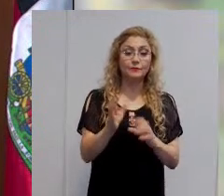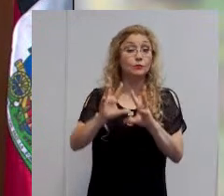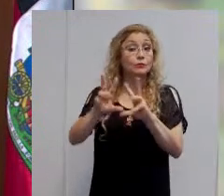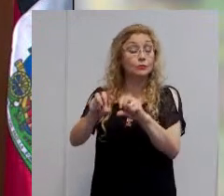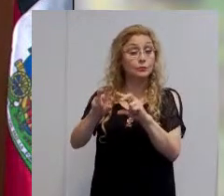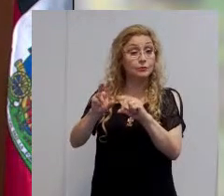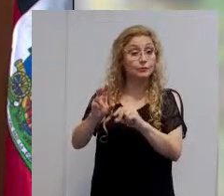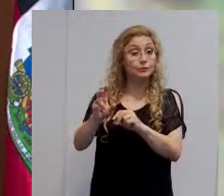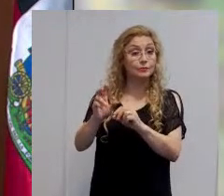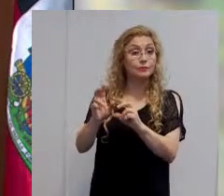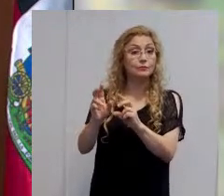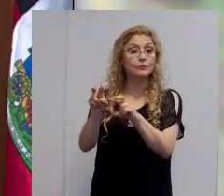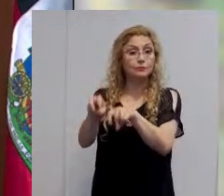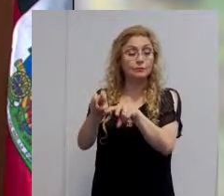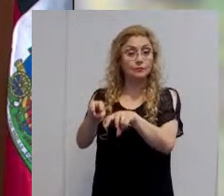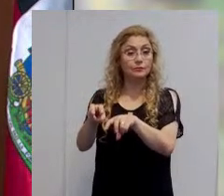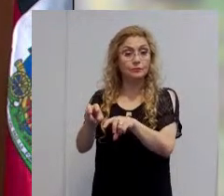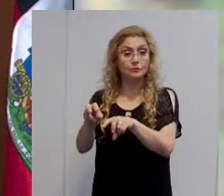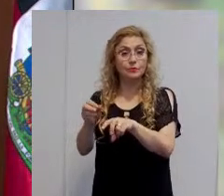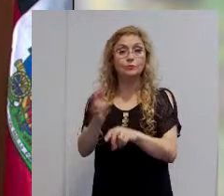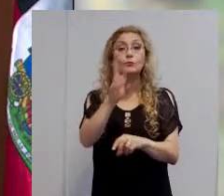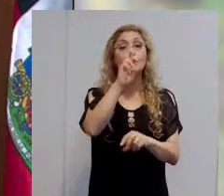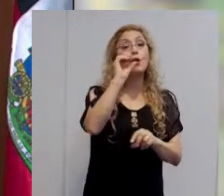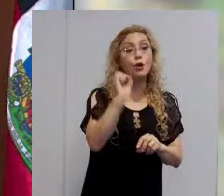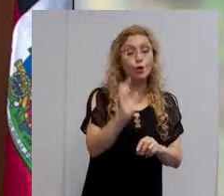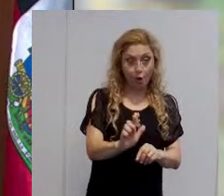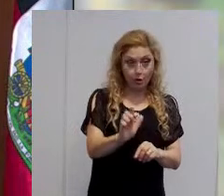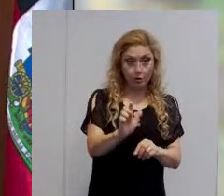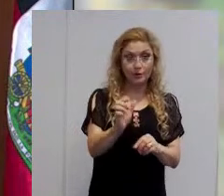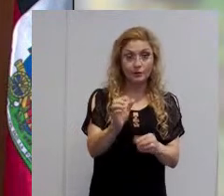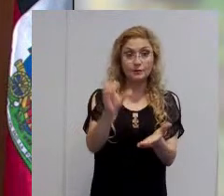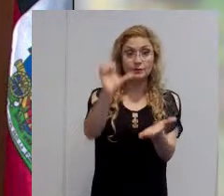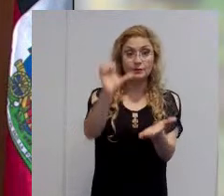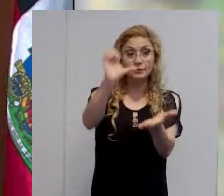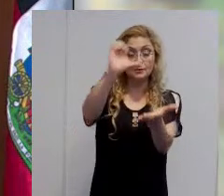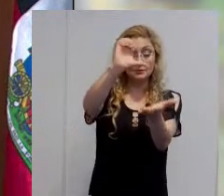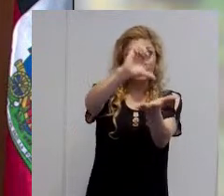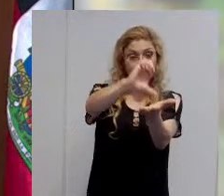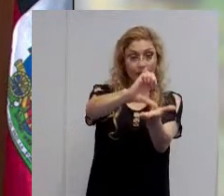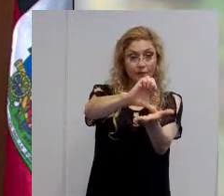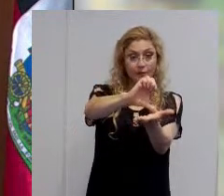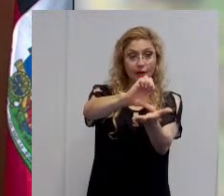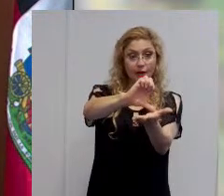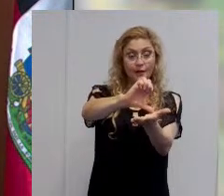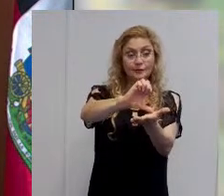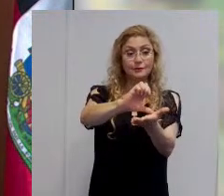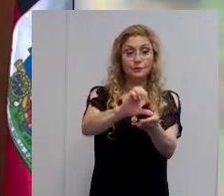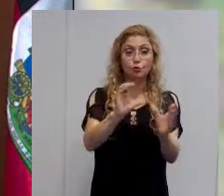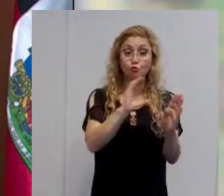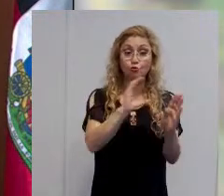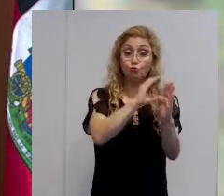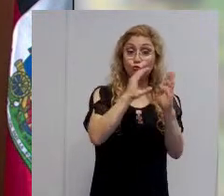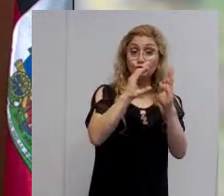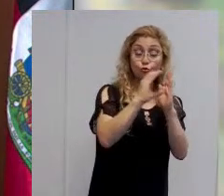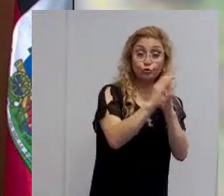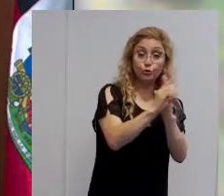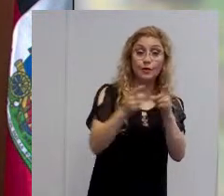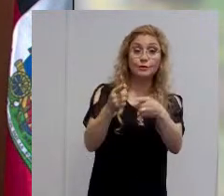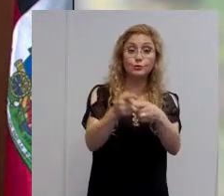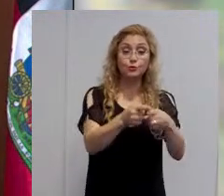the security of food system. Family farming plays a key role in social and cultural aspects.